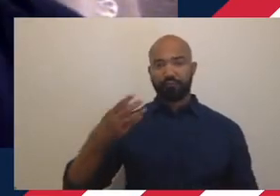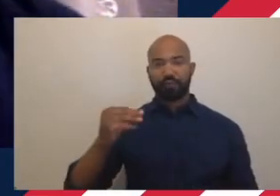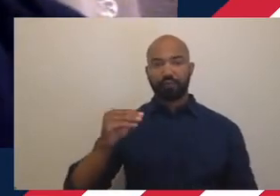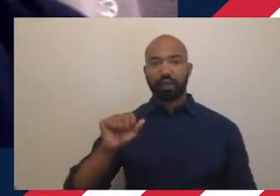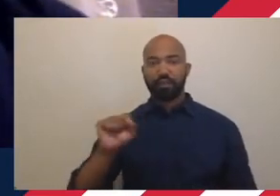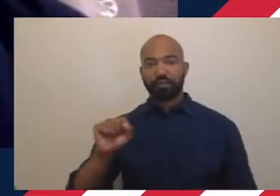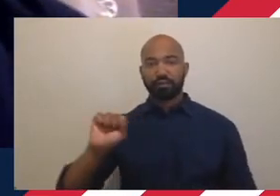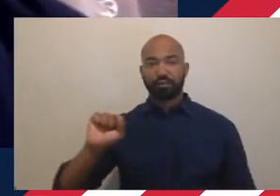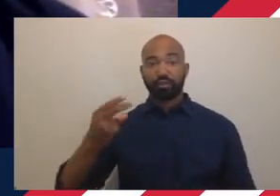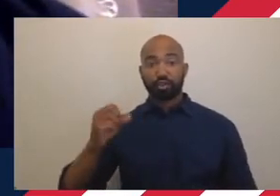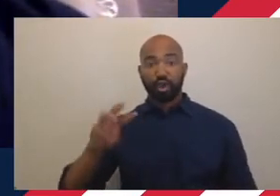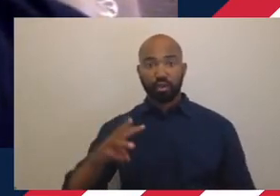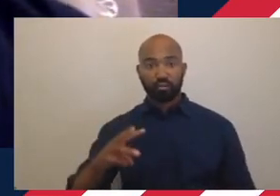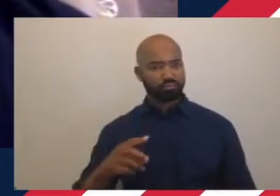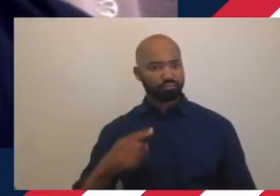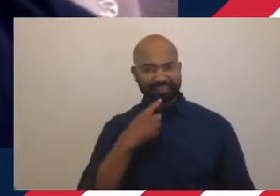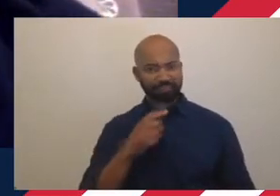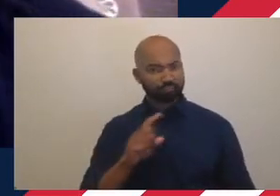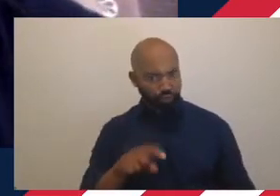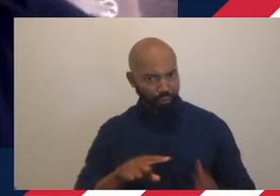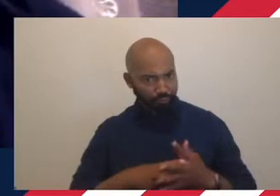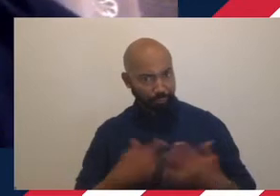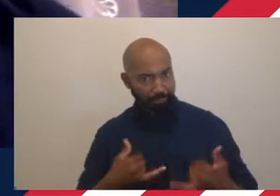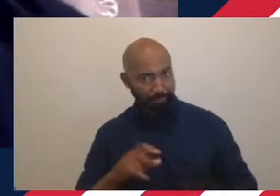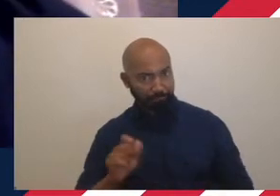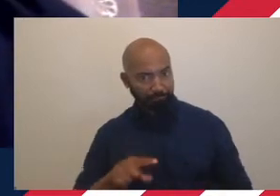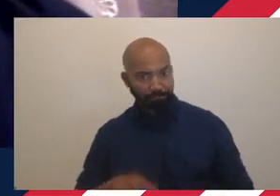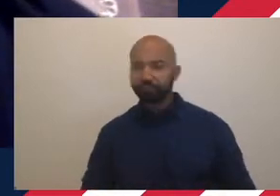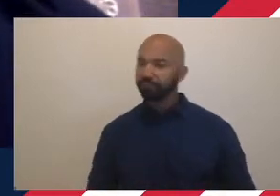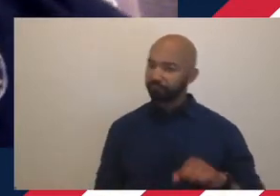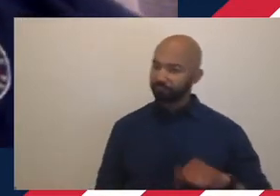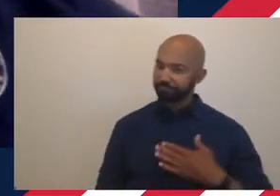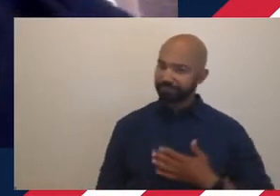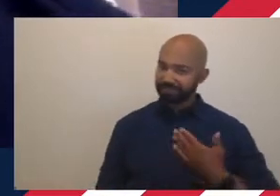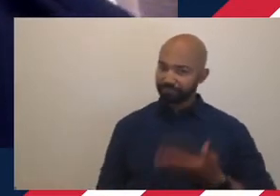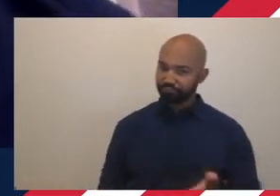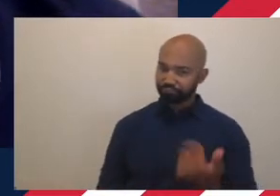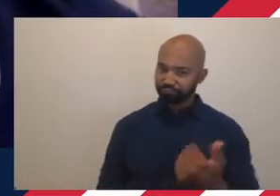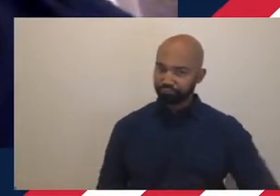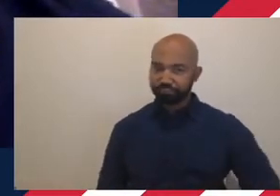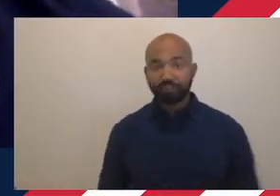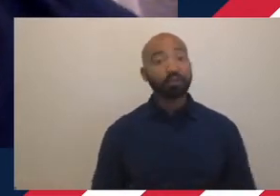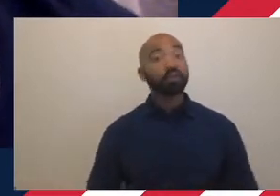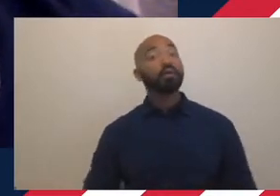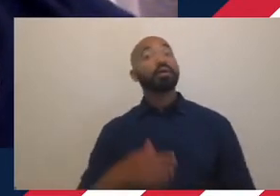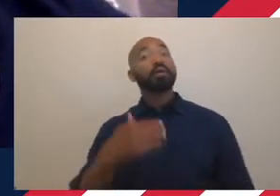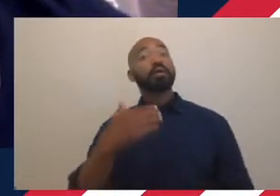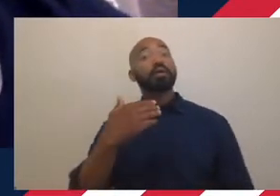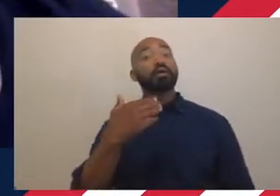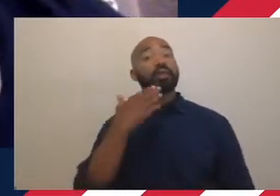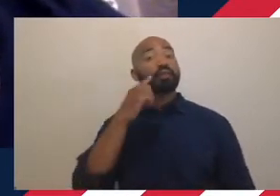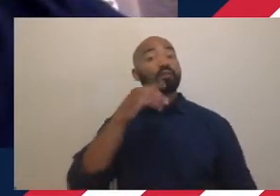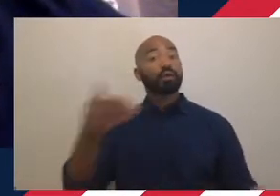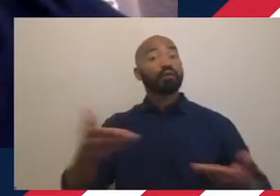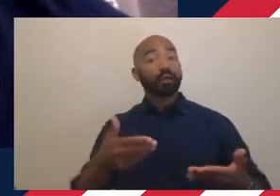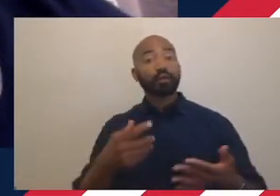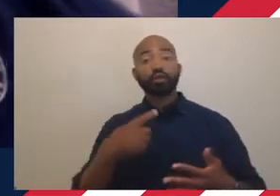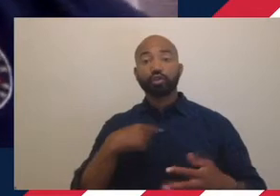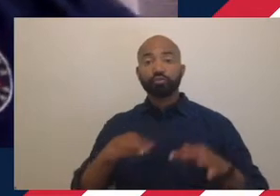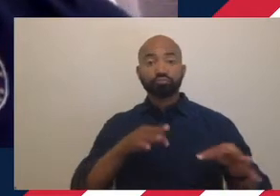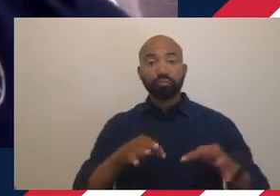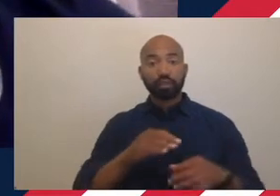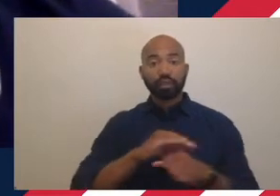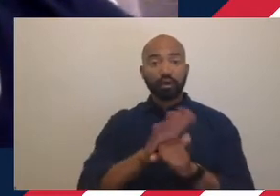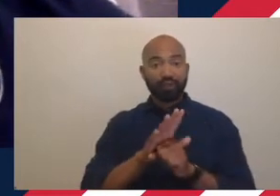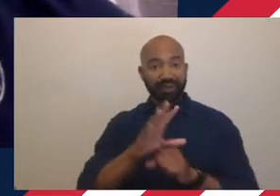I get started? Yes, please. Okay. Thank you for inviting me to discuss the impacts of COVID-19 on